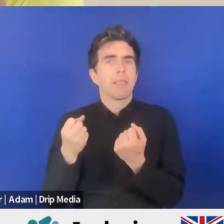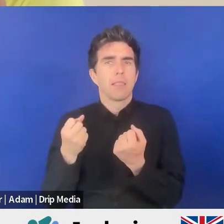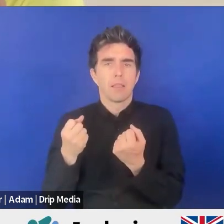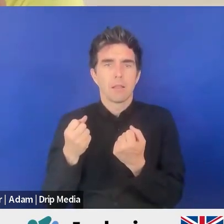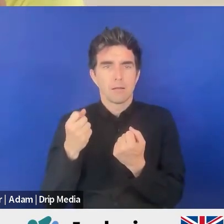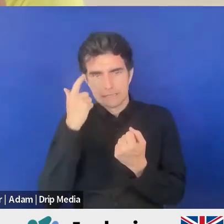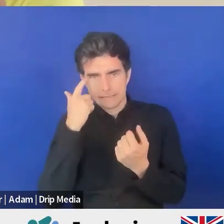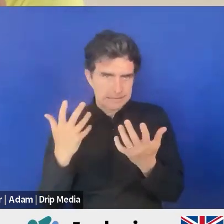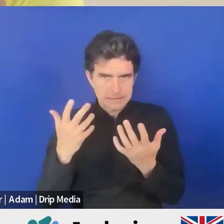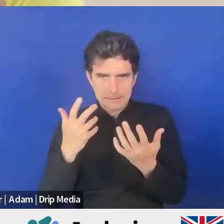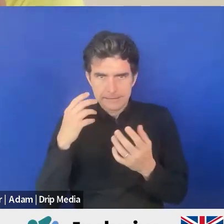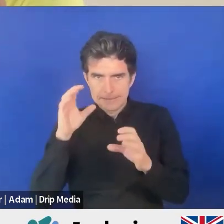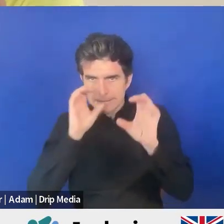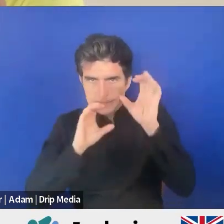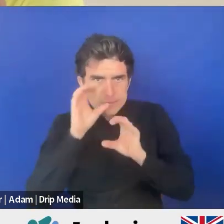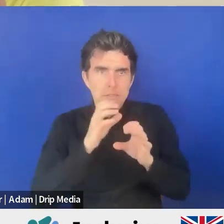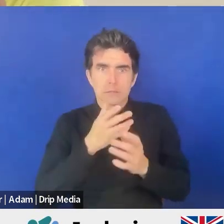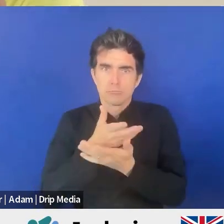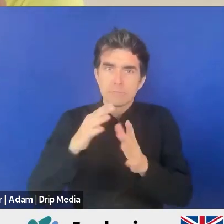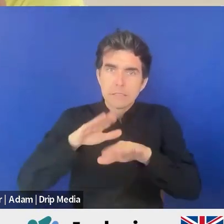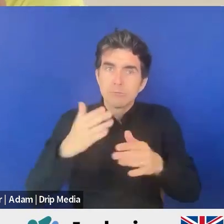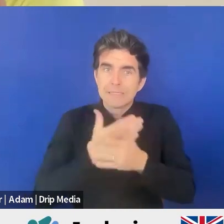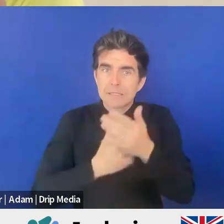children with disabilities in school?